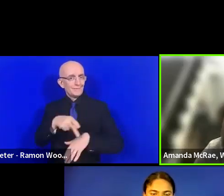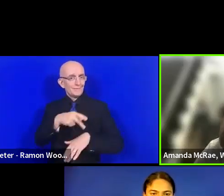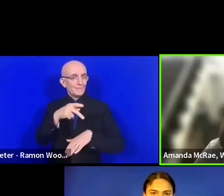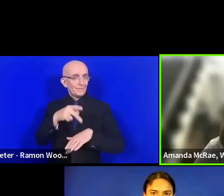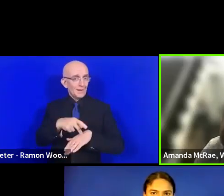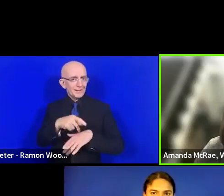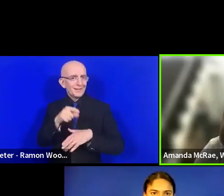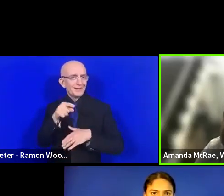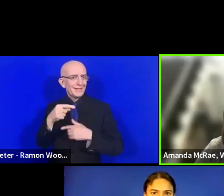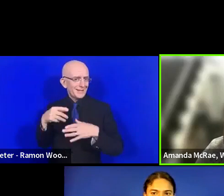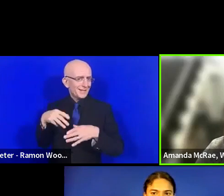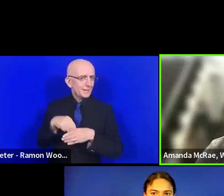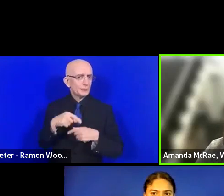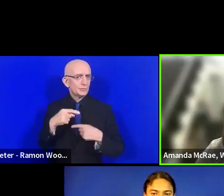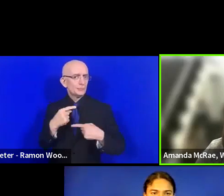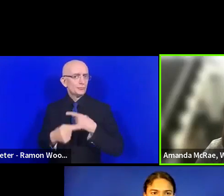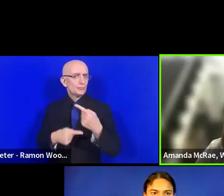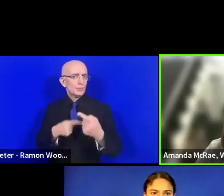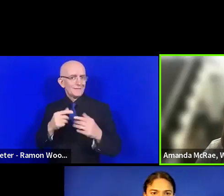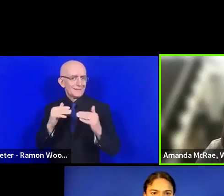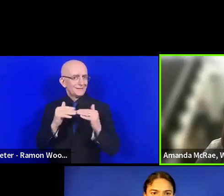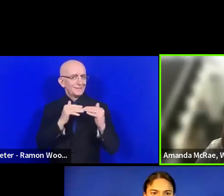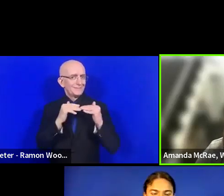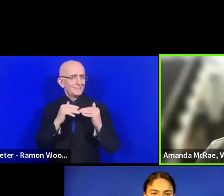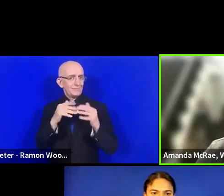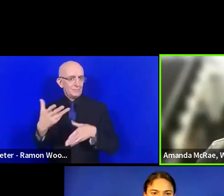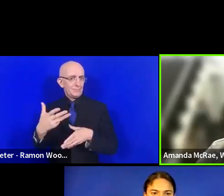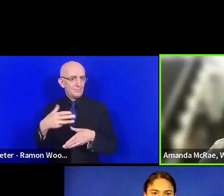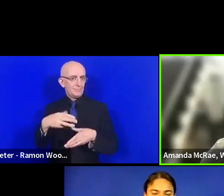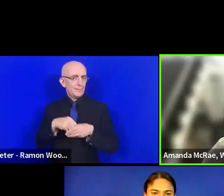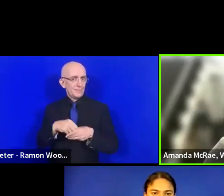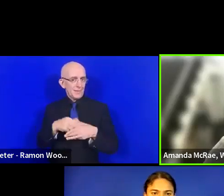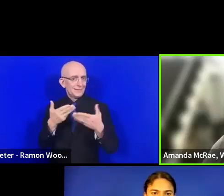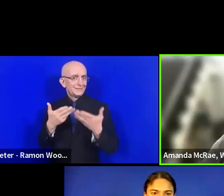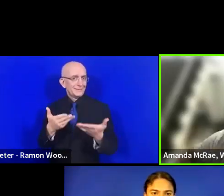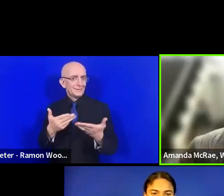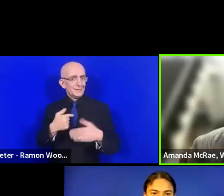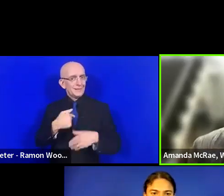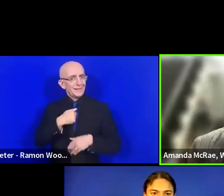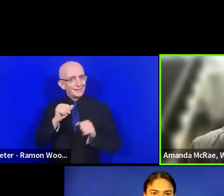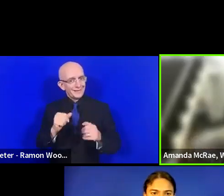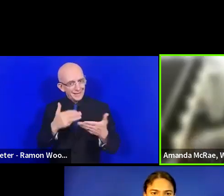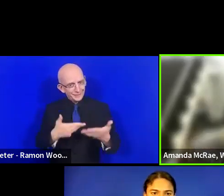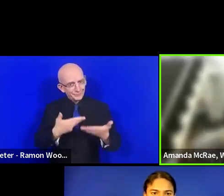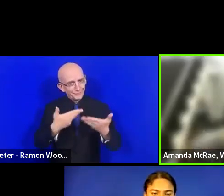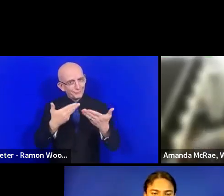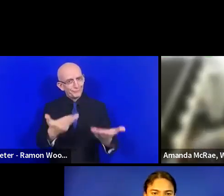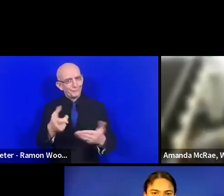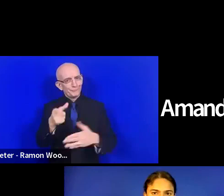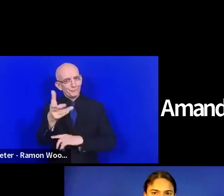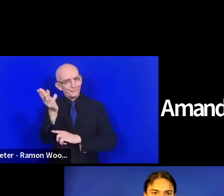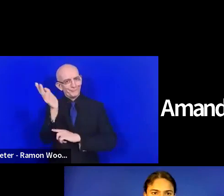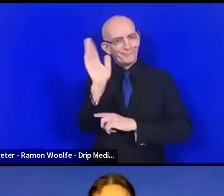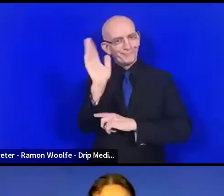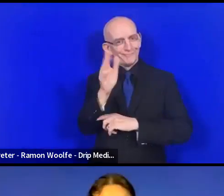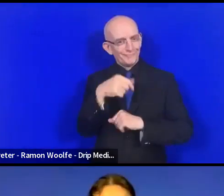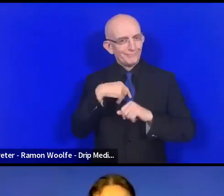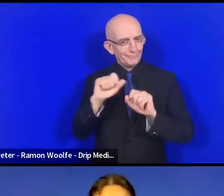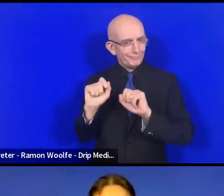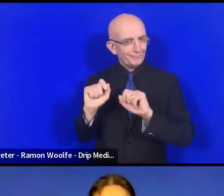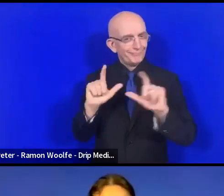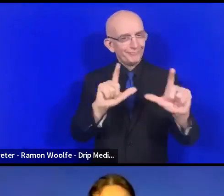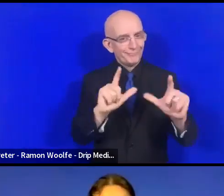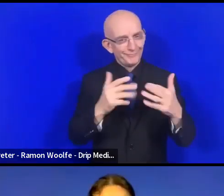the floor over to you and then I will share my screen in just a moment. Yeah, thank you, Amanda. Good